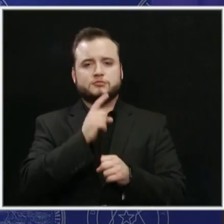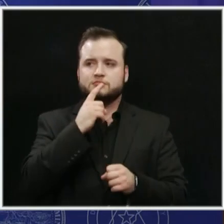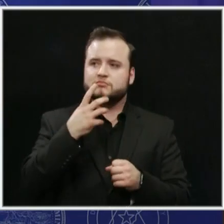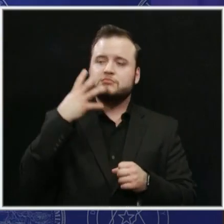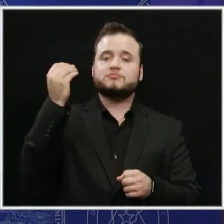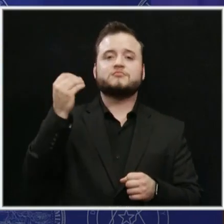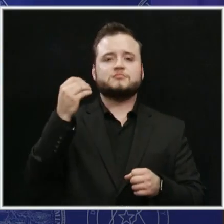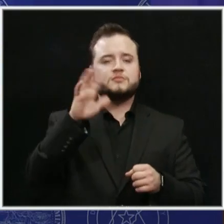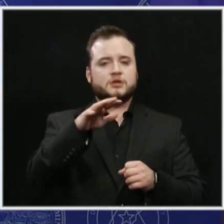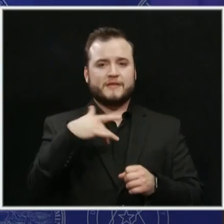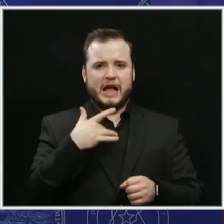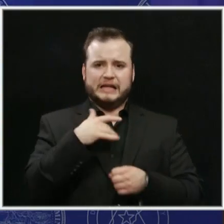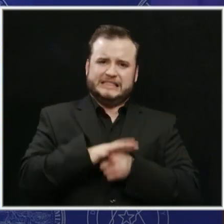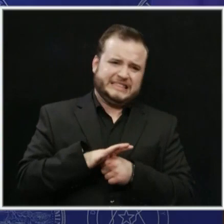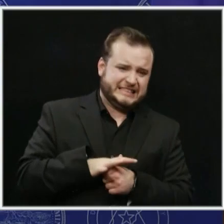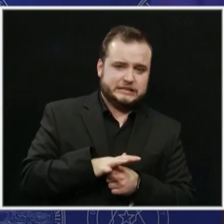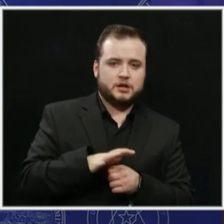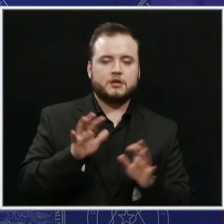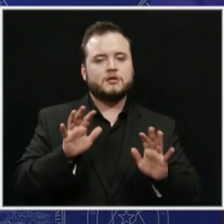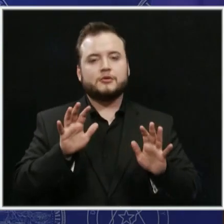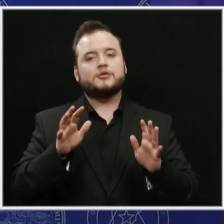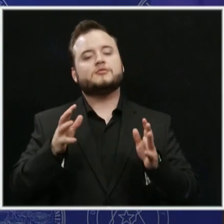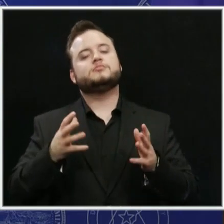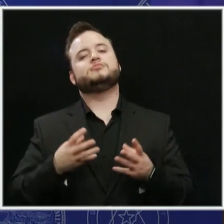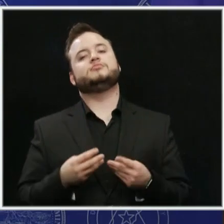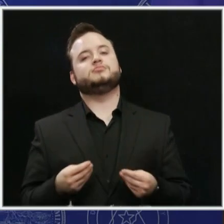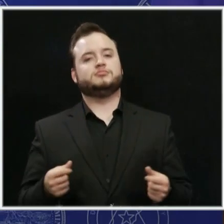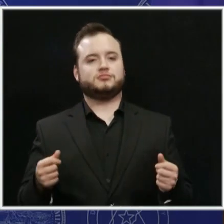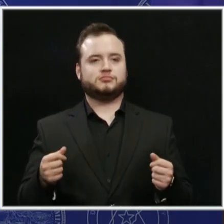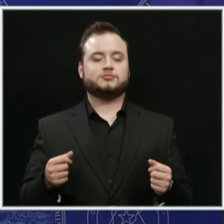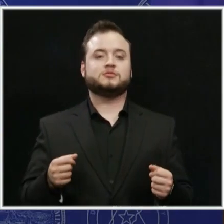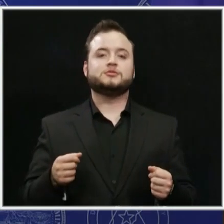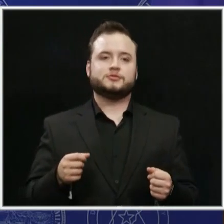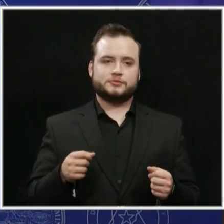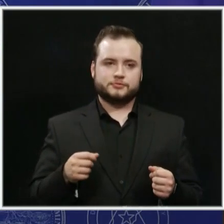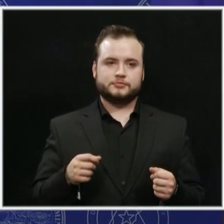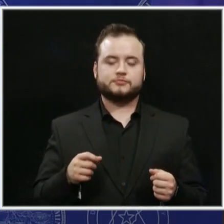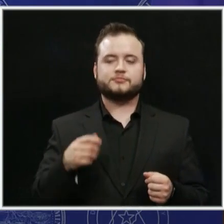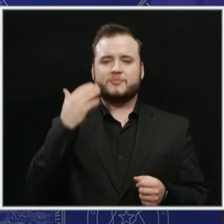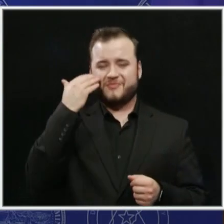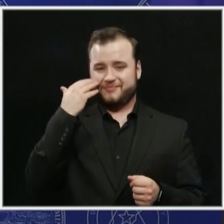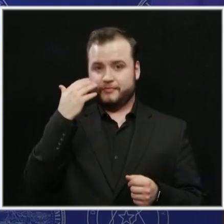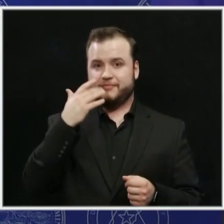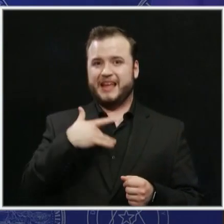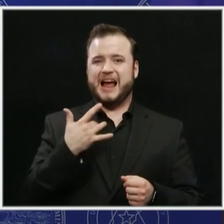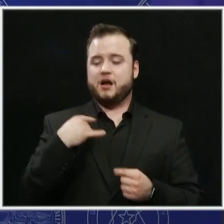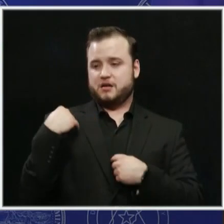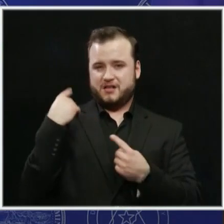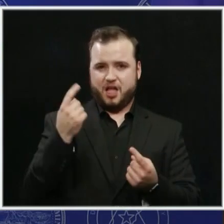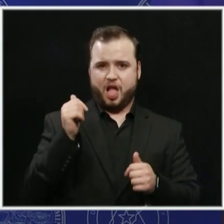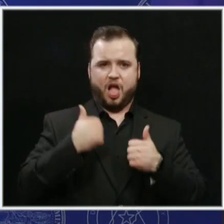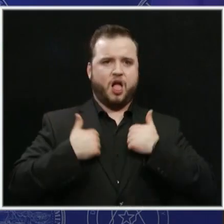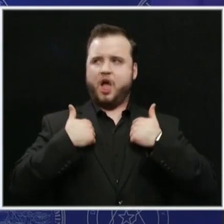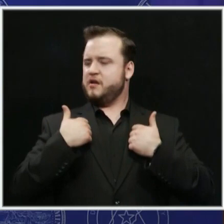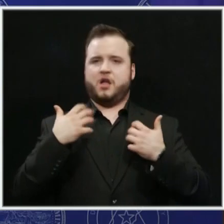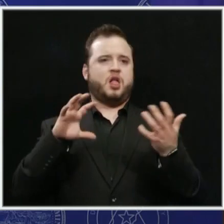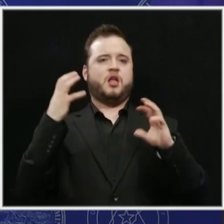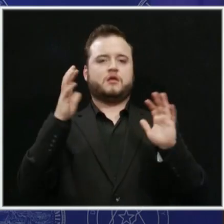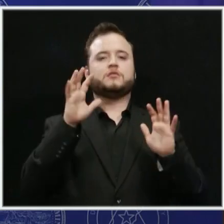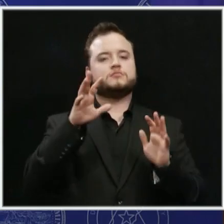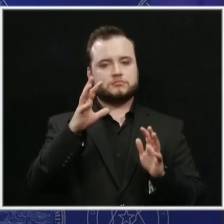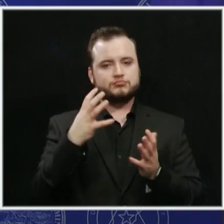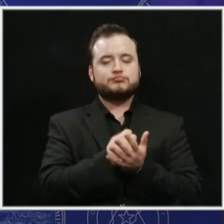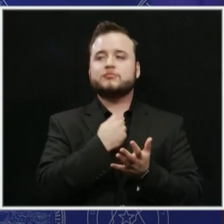don't need me to tell you that it's incredibly disruptive. But if you could get a little time tomorrow, get that walk with social distancing, play some